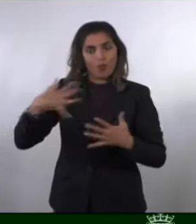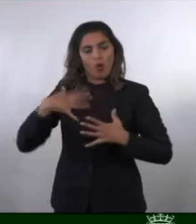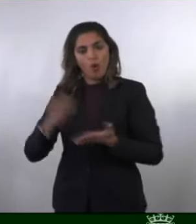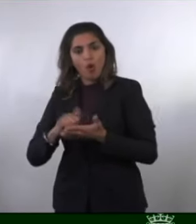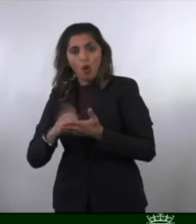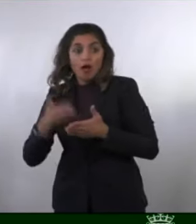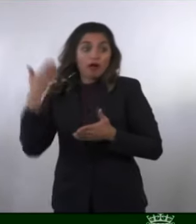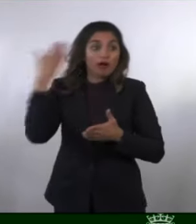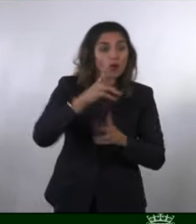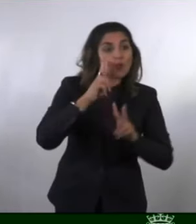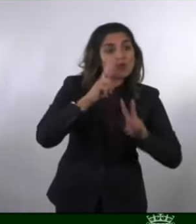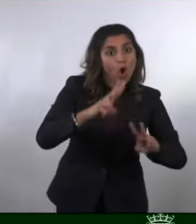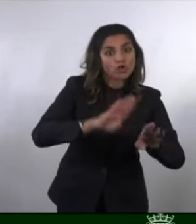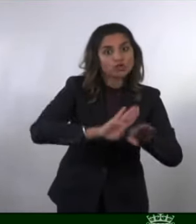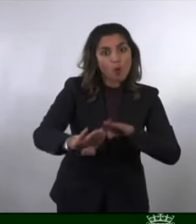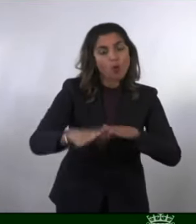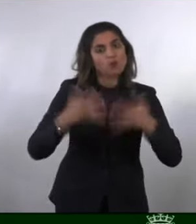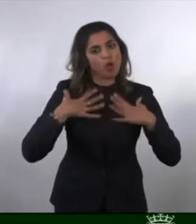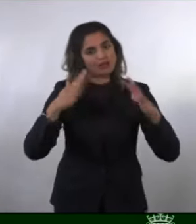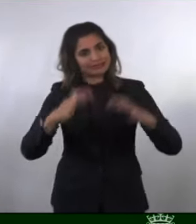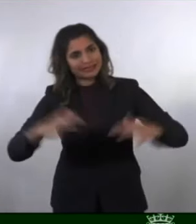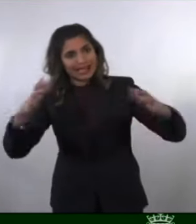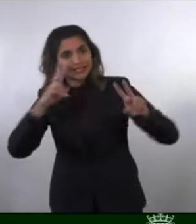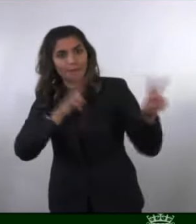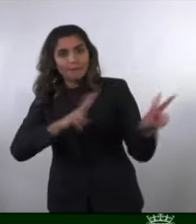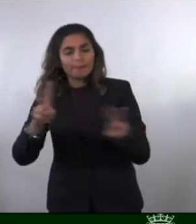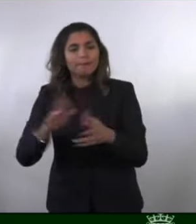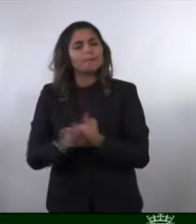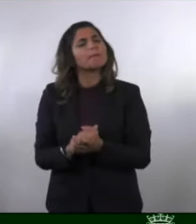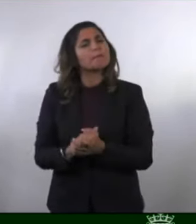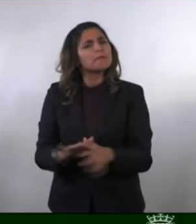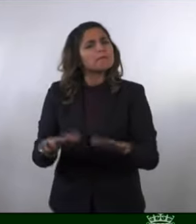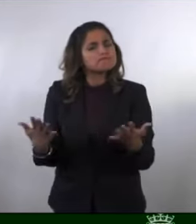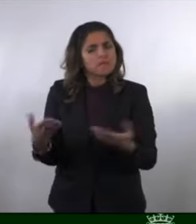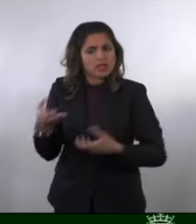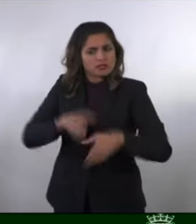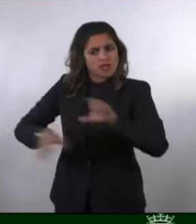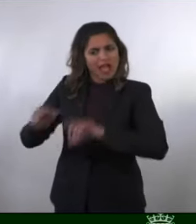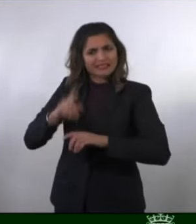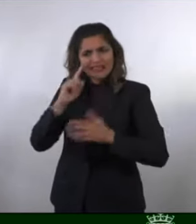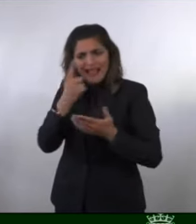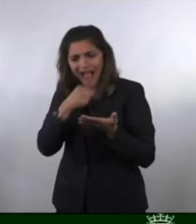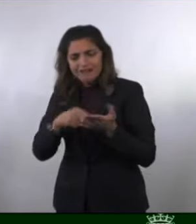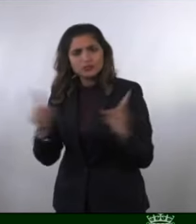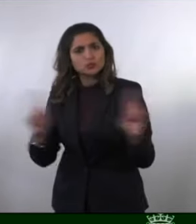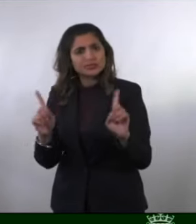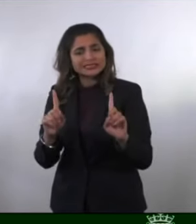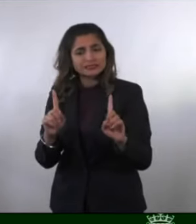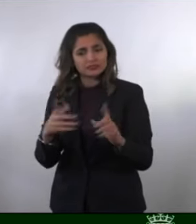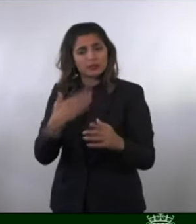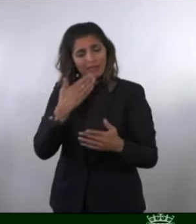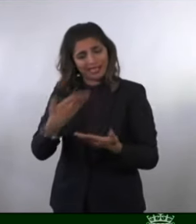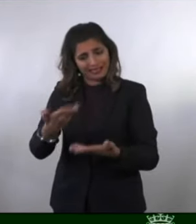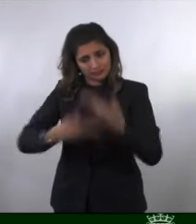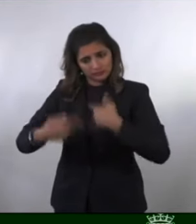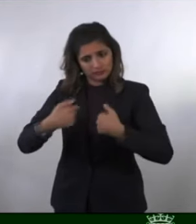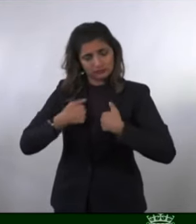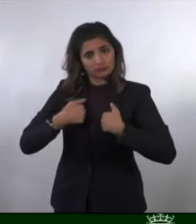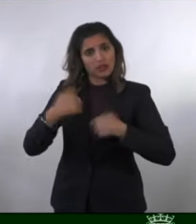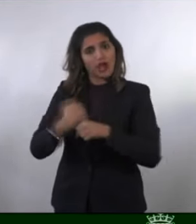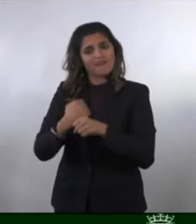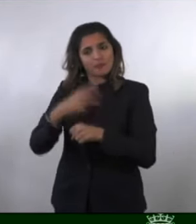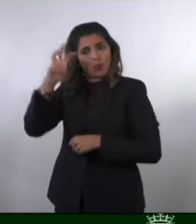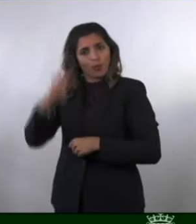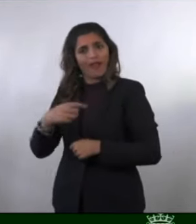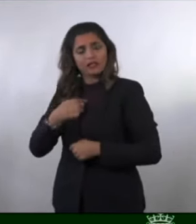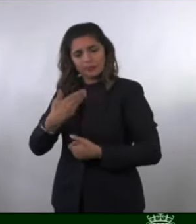honourable friend share the scientific evidence and thinking behind this with the Welsh Government in the hope that my constituents can benefit from the